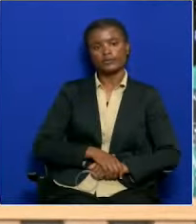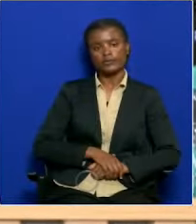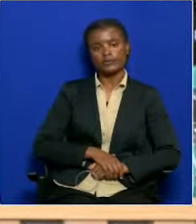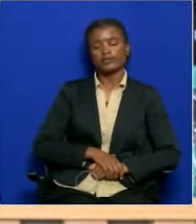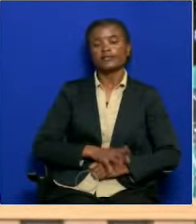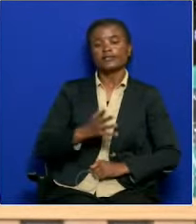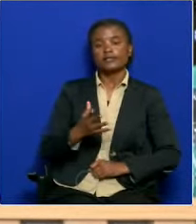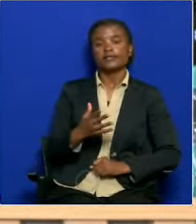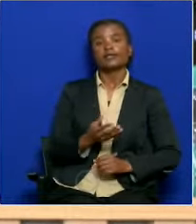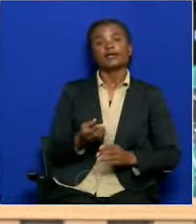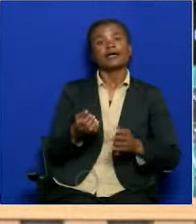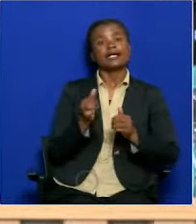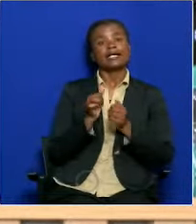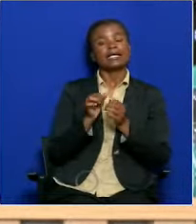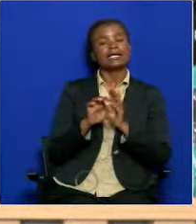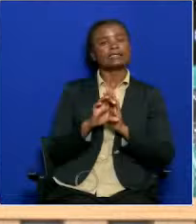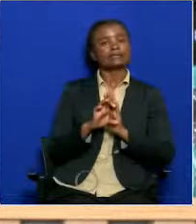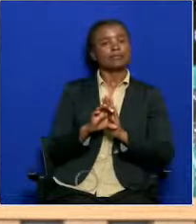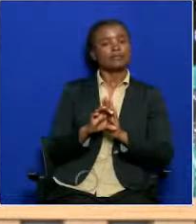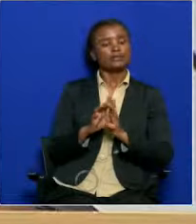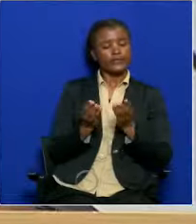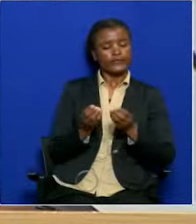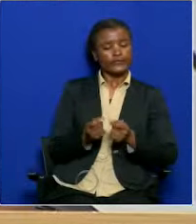kind of requests between you and him